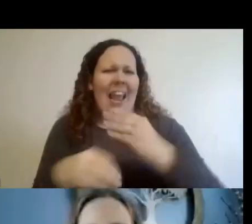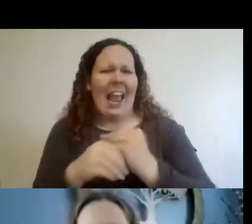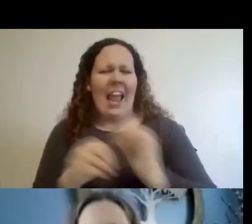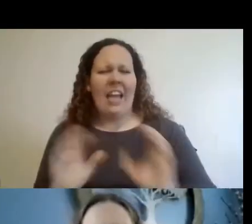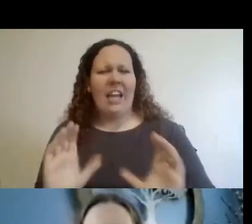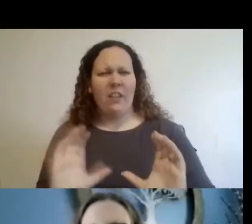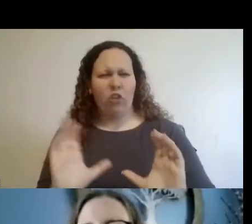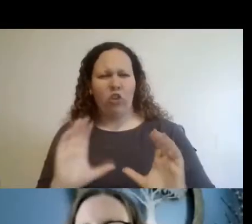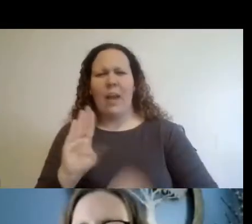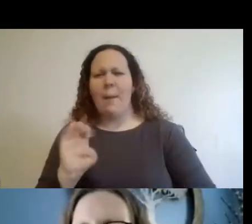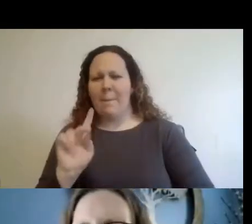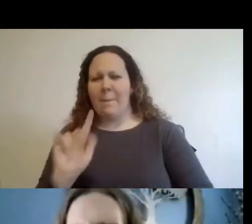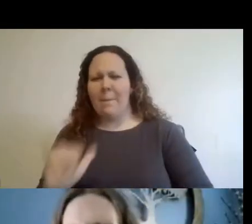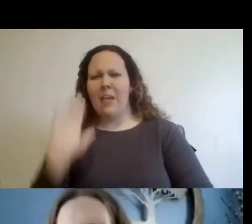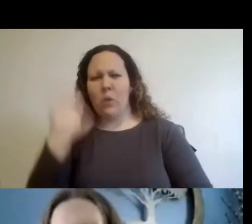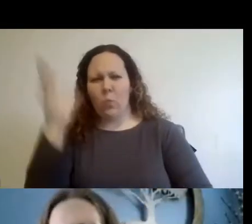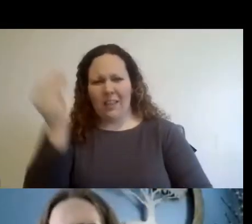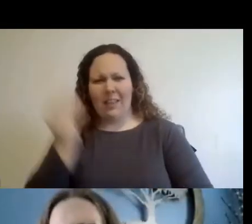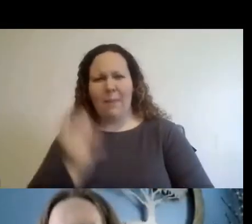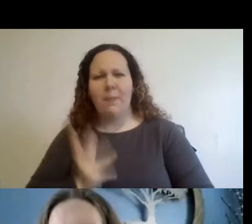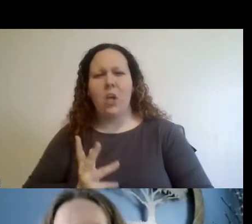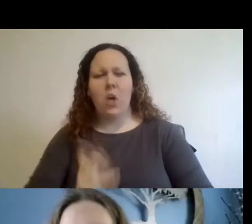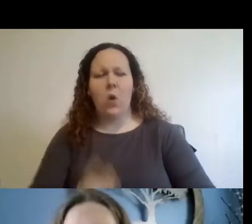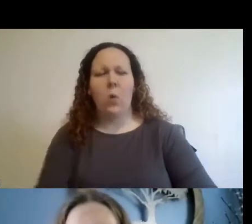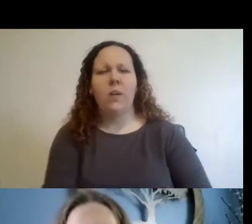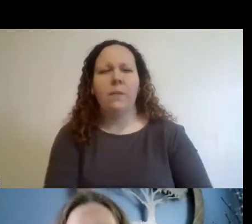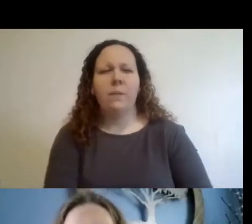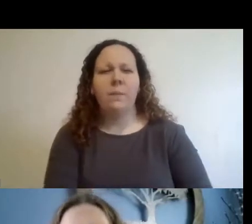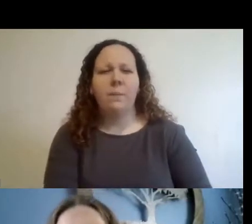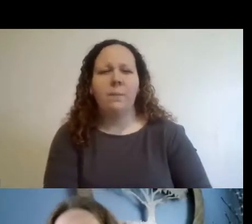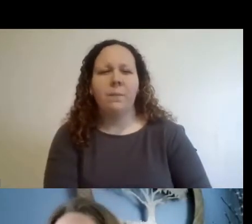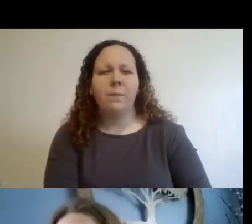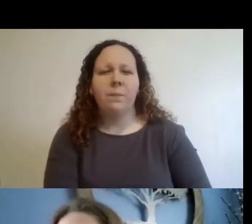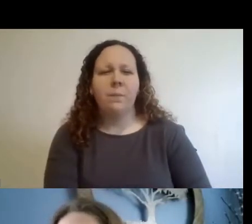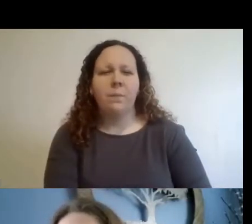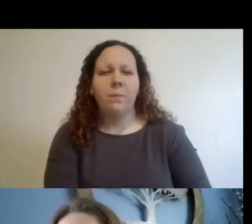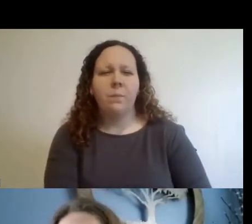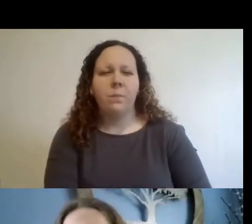Becky will let me know when there's a question.